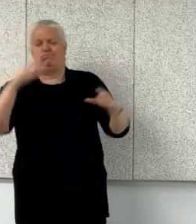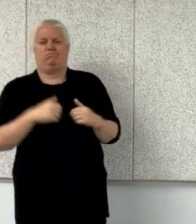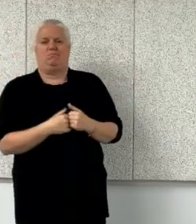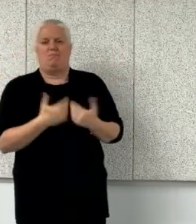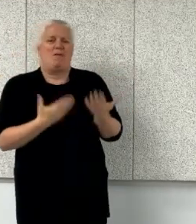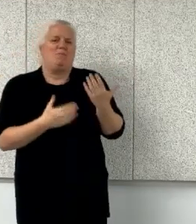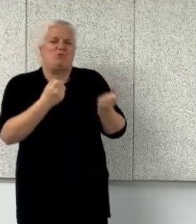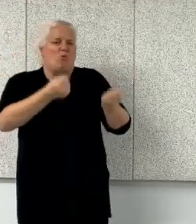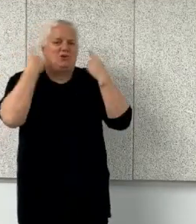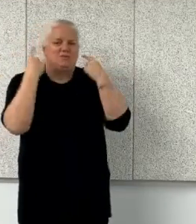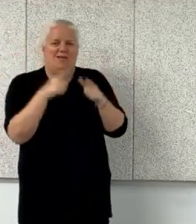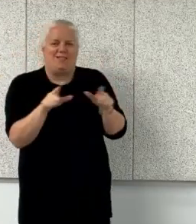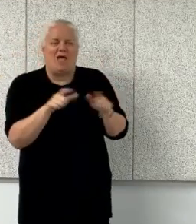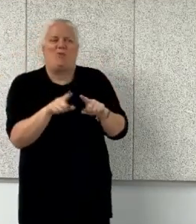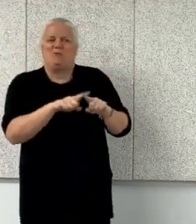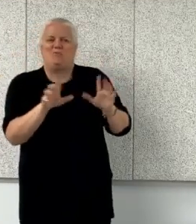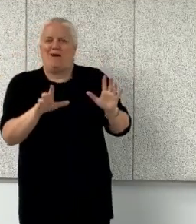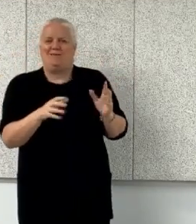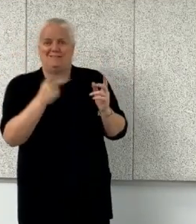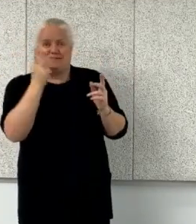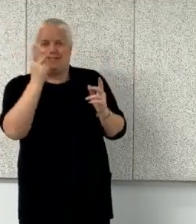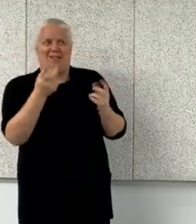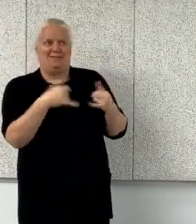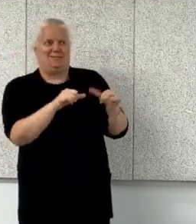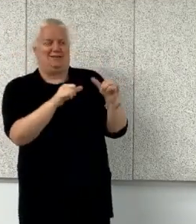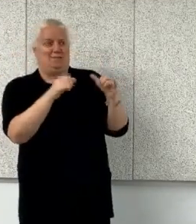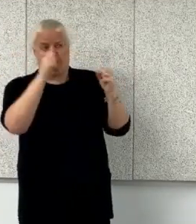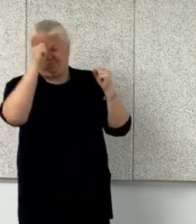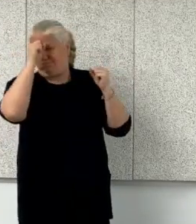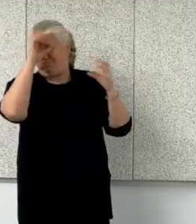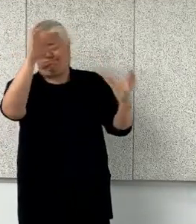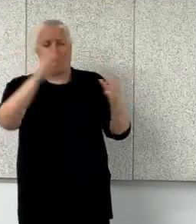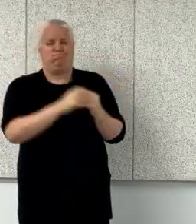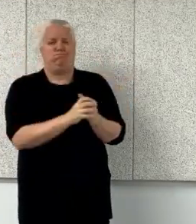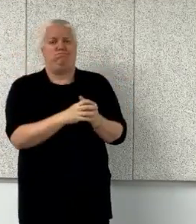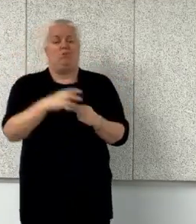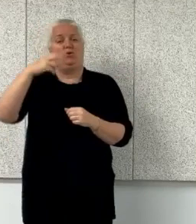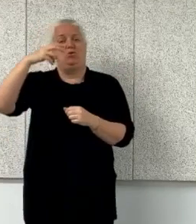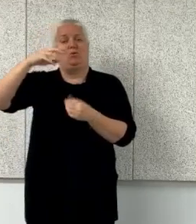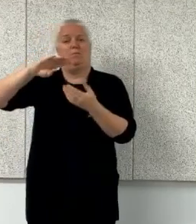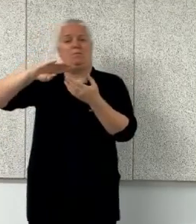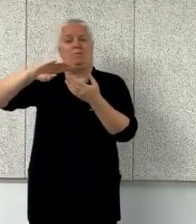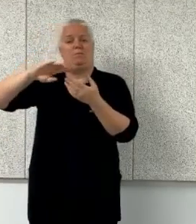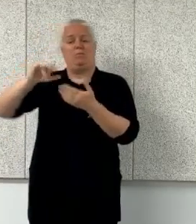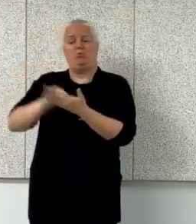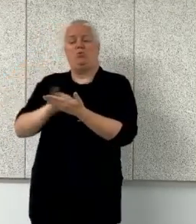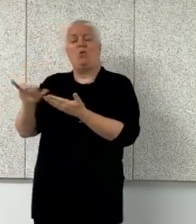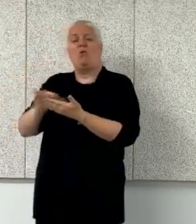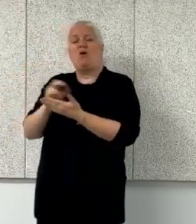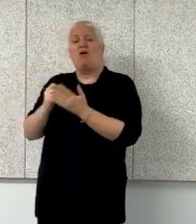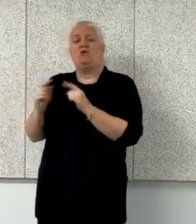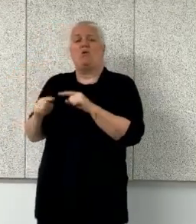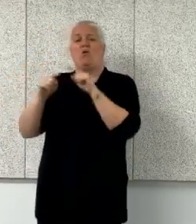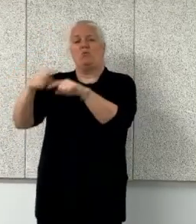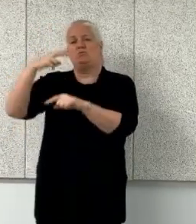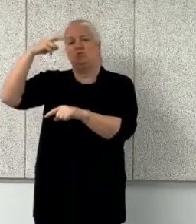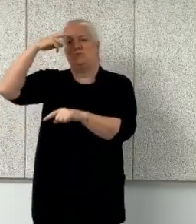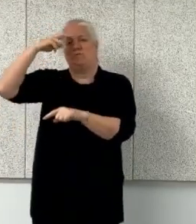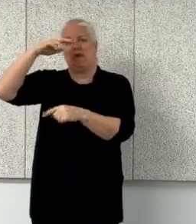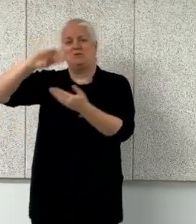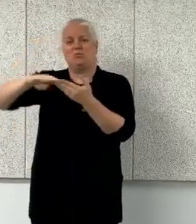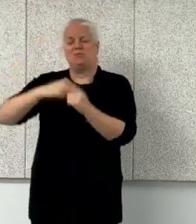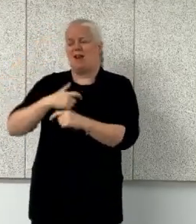right? And so like bringing New York-based artists to Mexico City and having them just literally like their brains melt